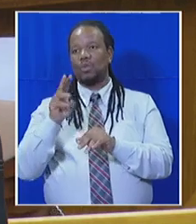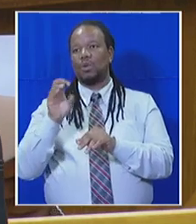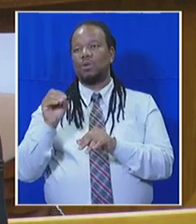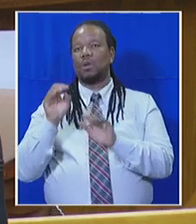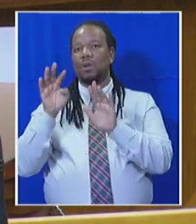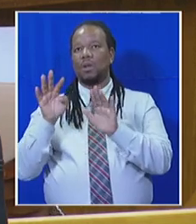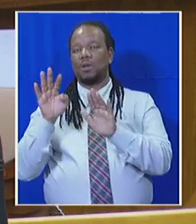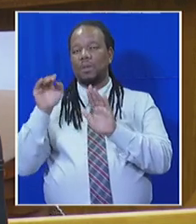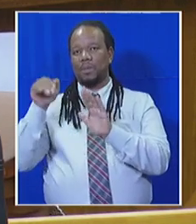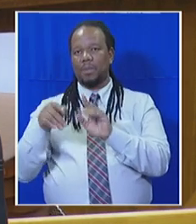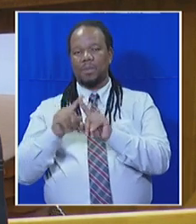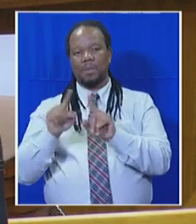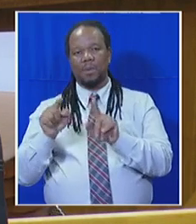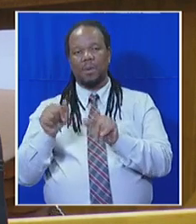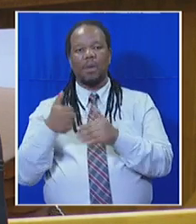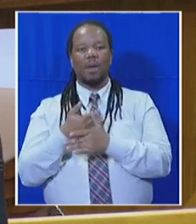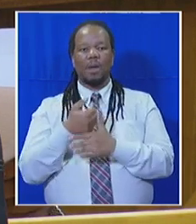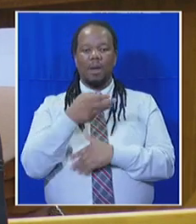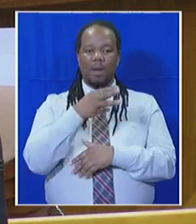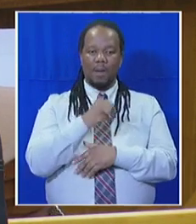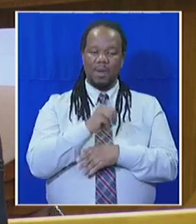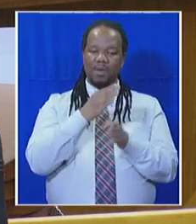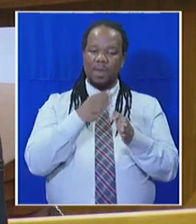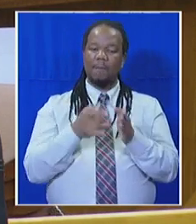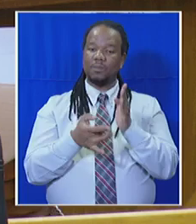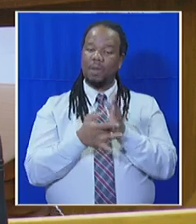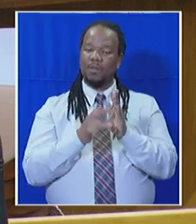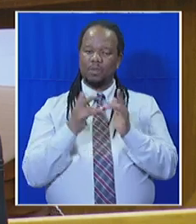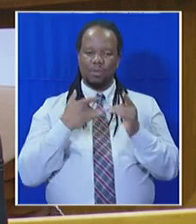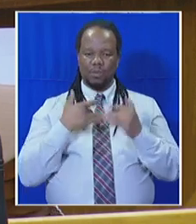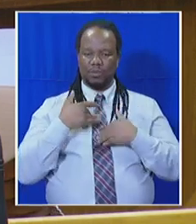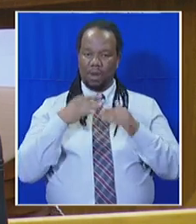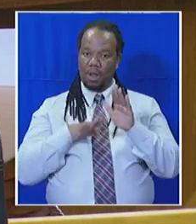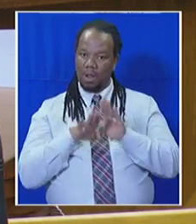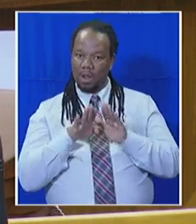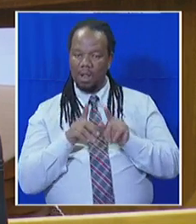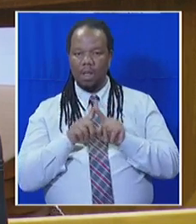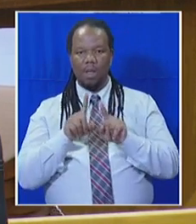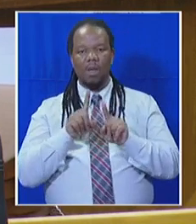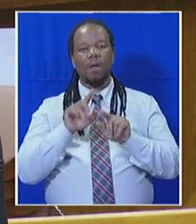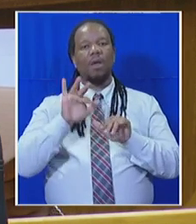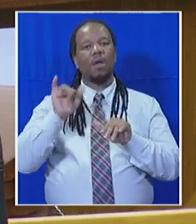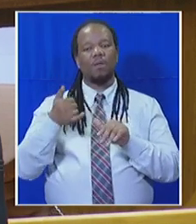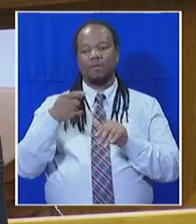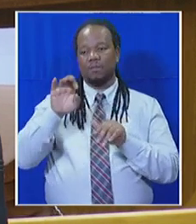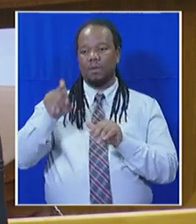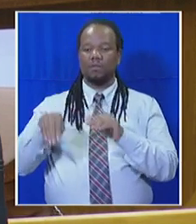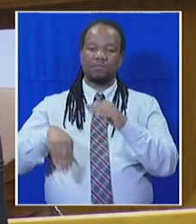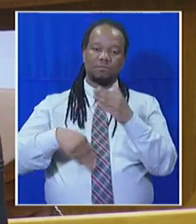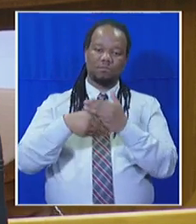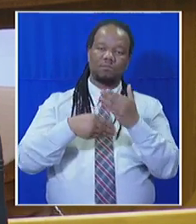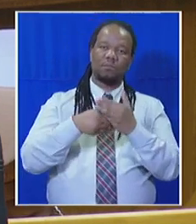growth outlook over the medium term remains a concern, and we agree that any additional revenue proposals have